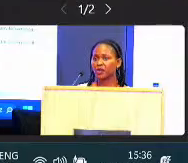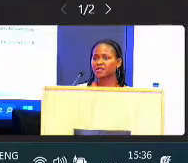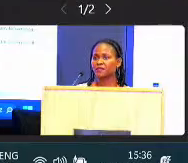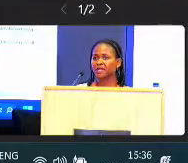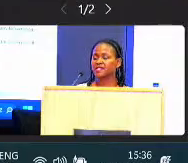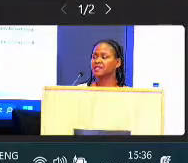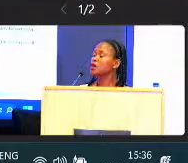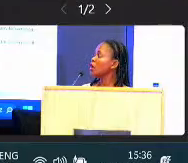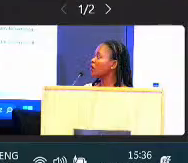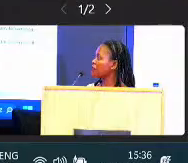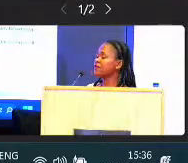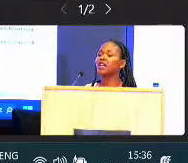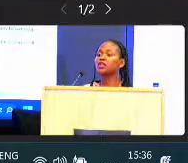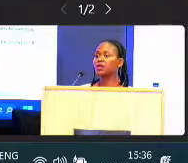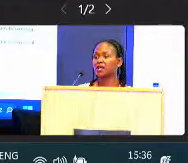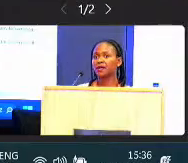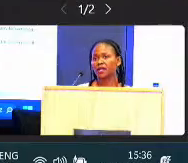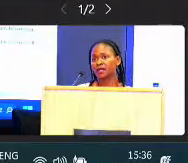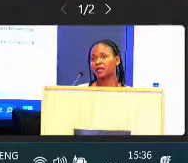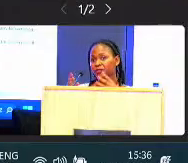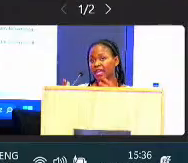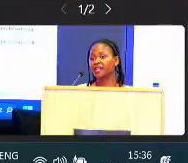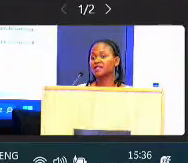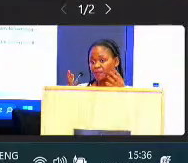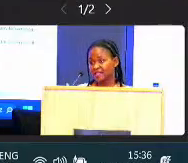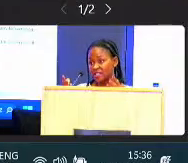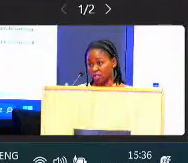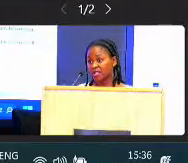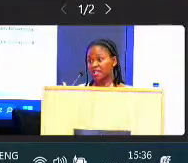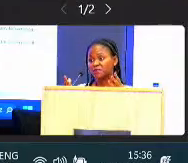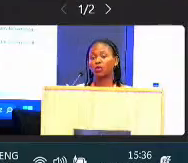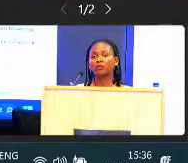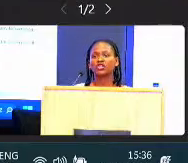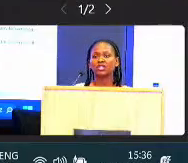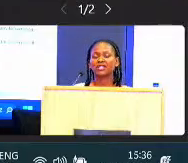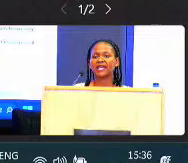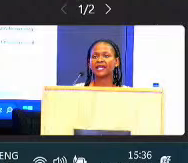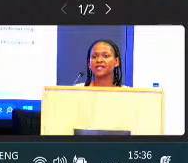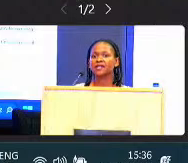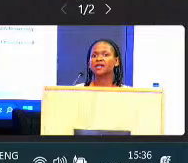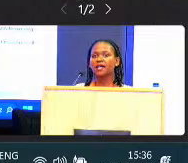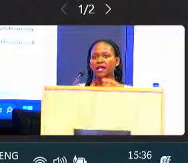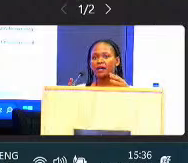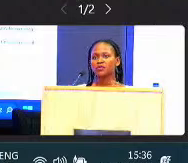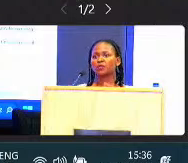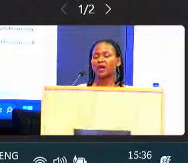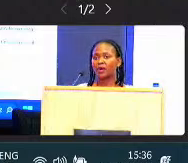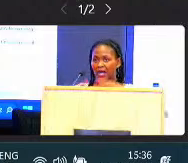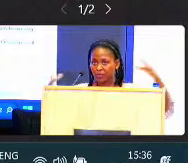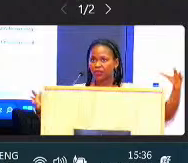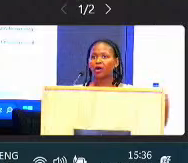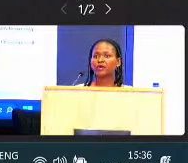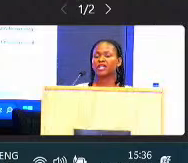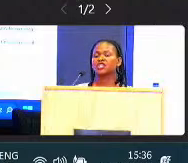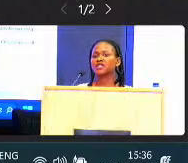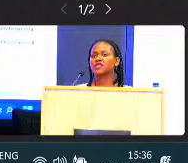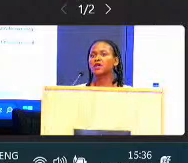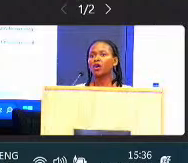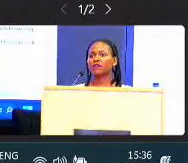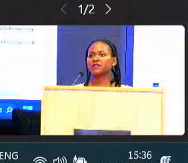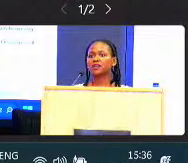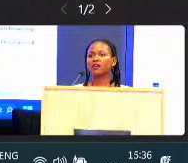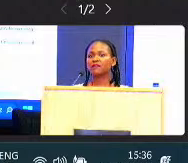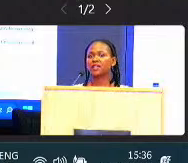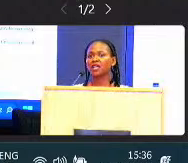at the possibilities of having a nuclear reactor, particularly a small modular reactor, to power up the operations